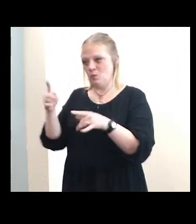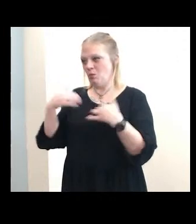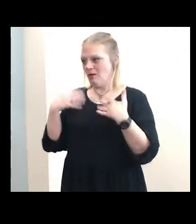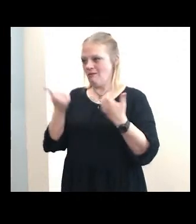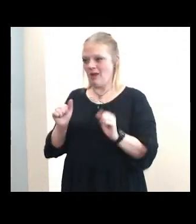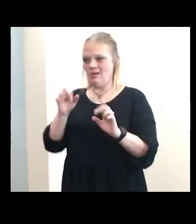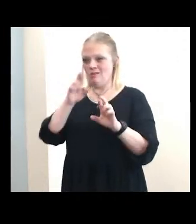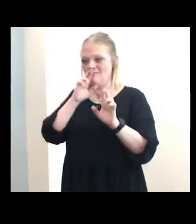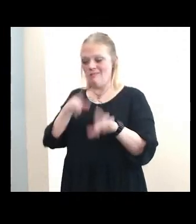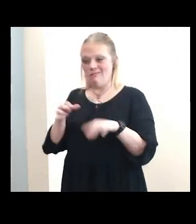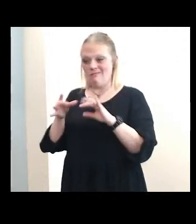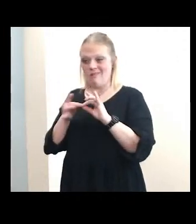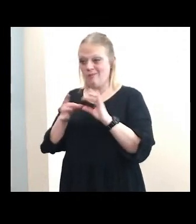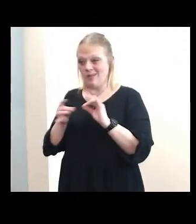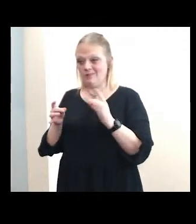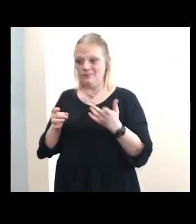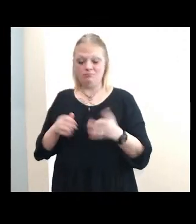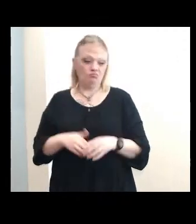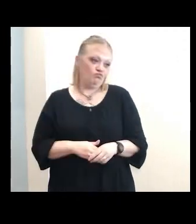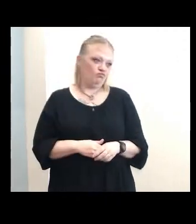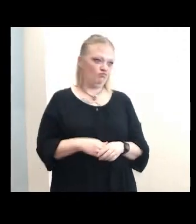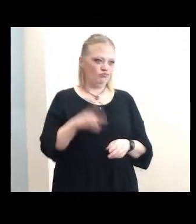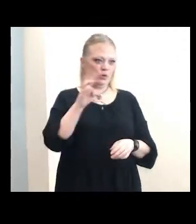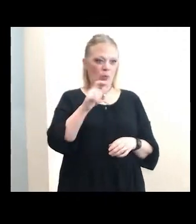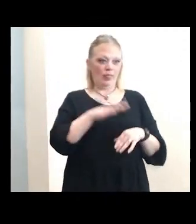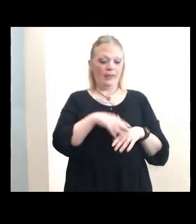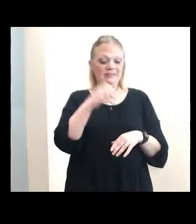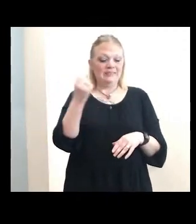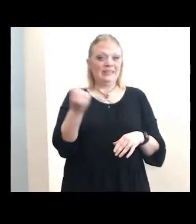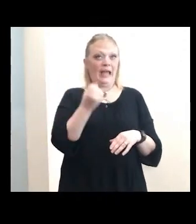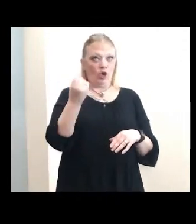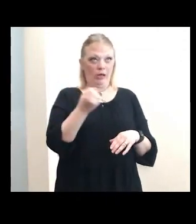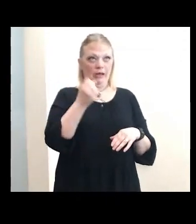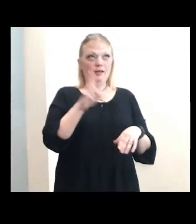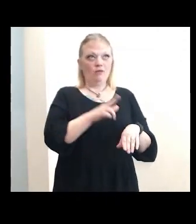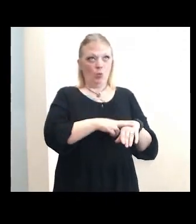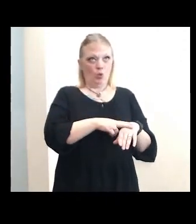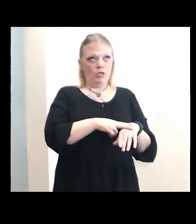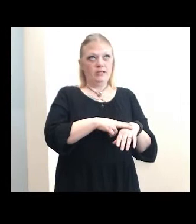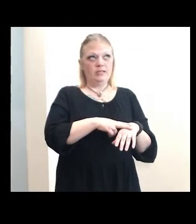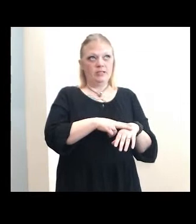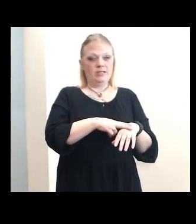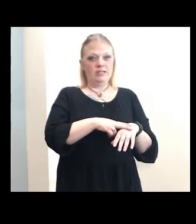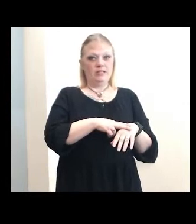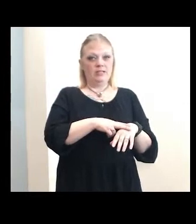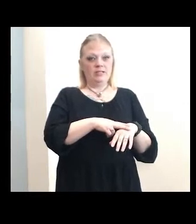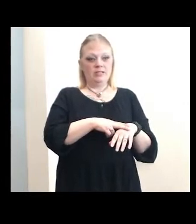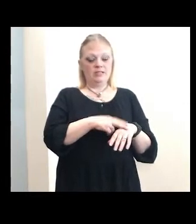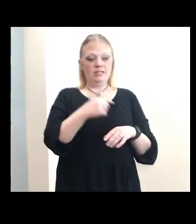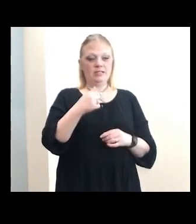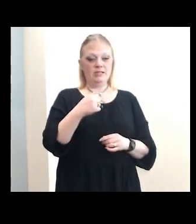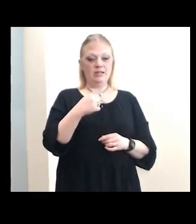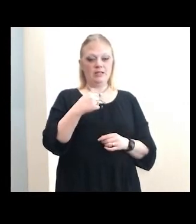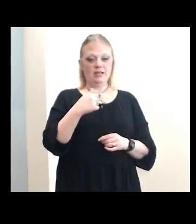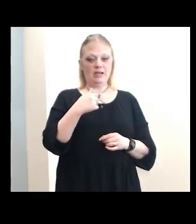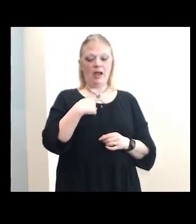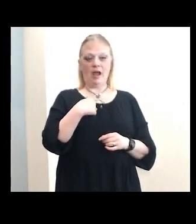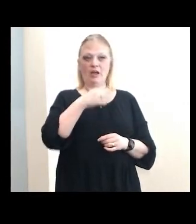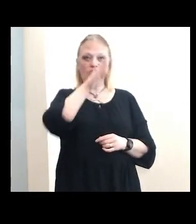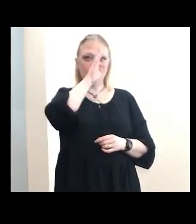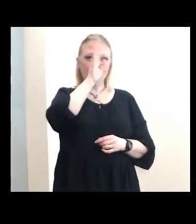reaction or comment on that? Well, on Saturday, of course, I came out forthright and